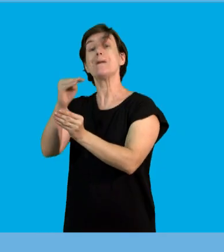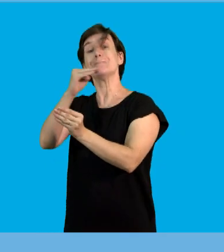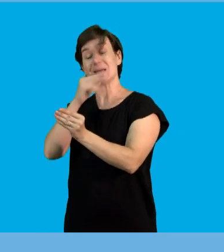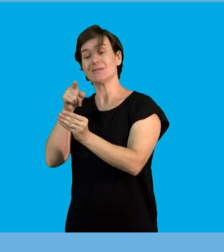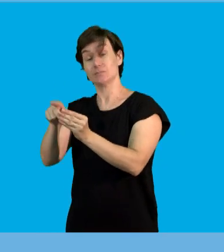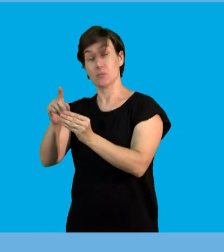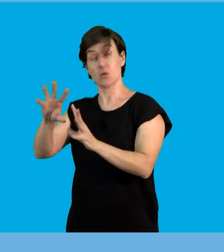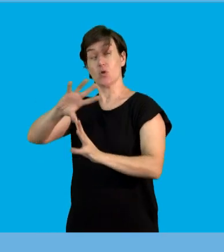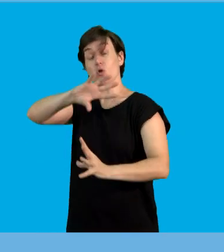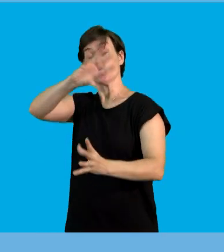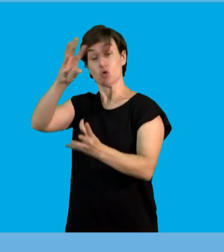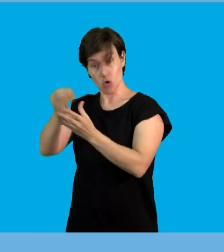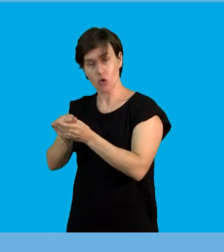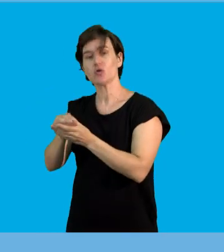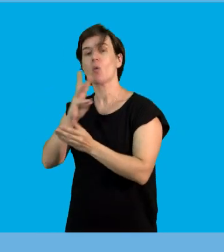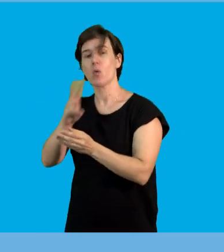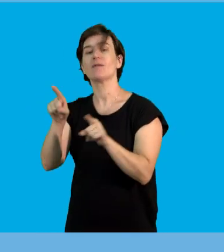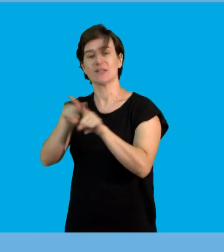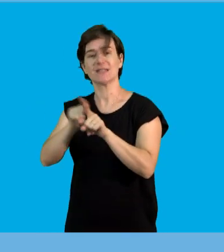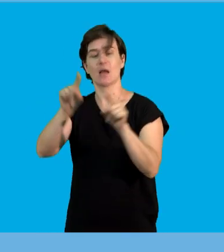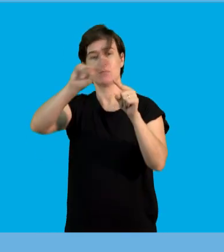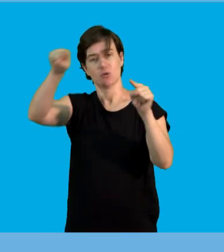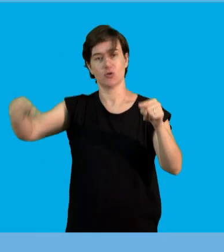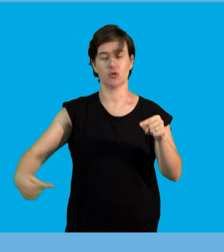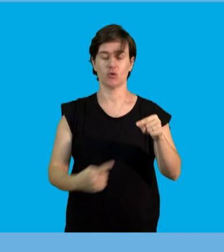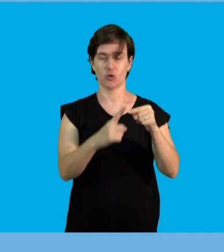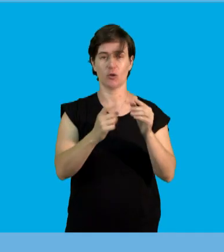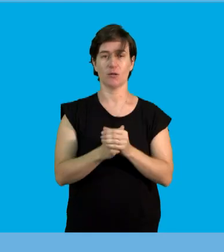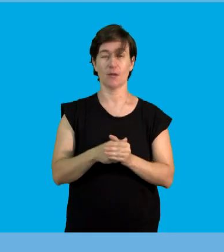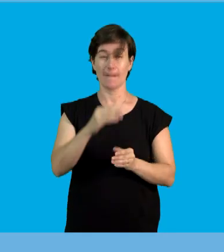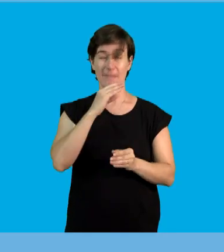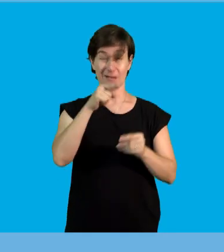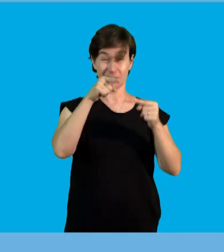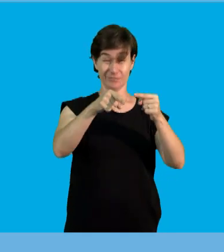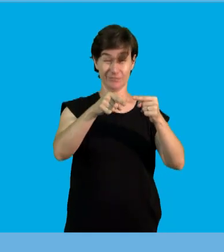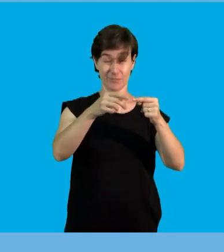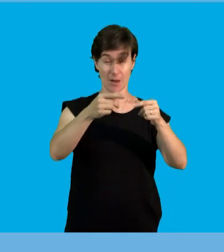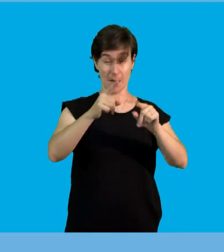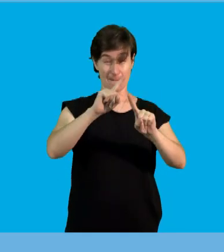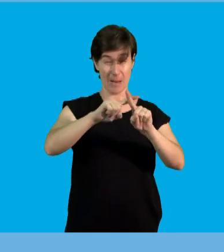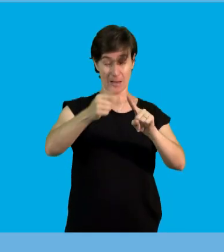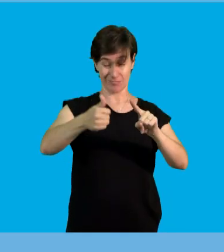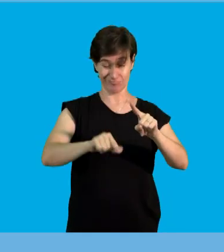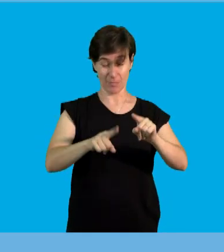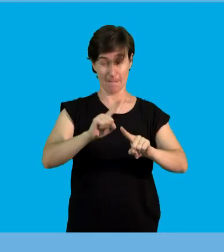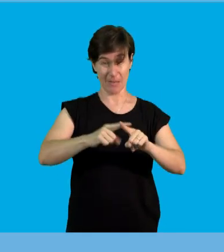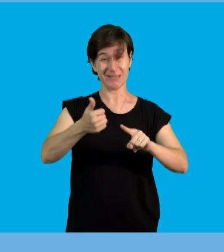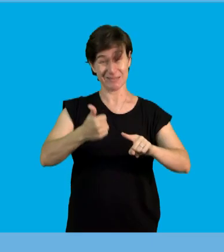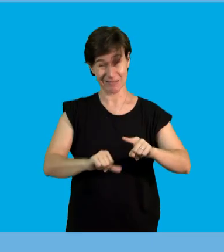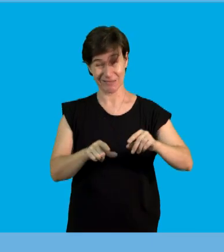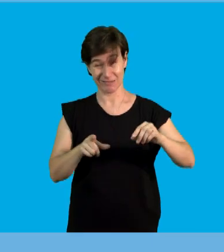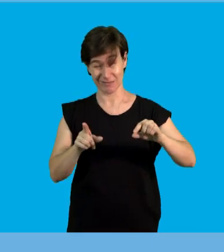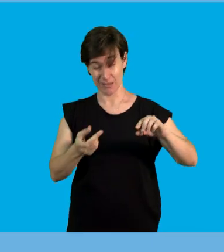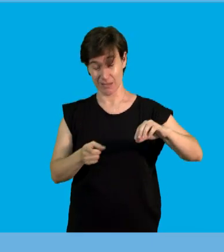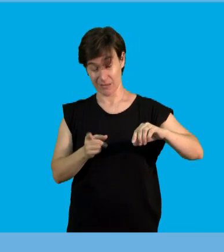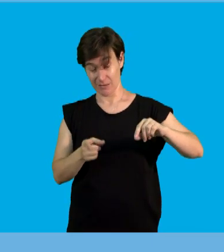again, they will be equal to the total current of the entire circuit. That means the sum of the current passing through this